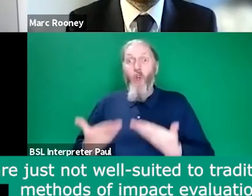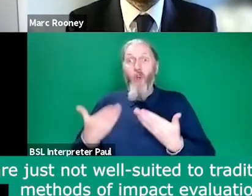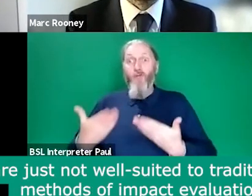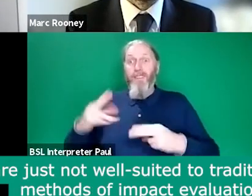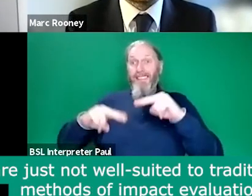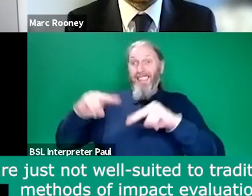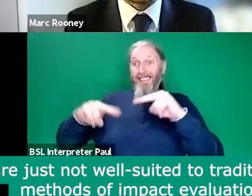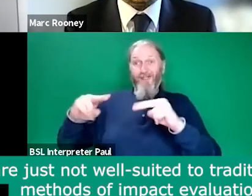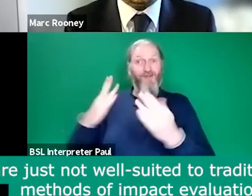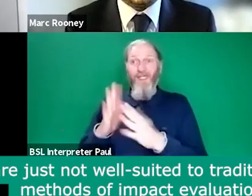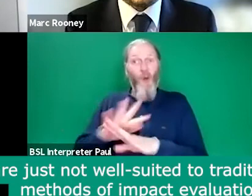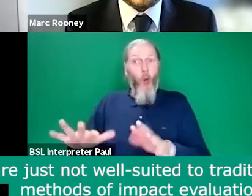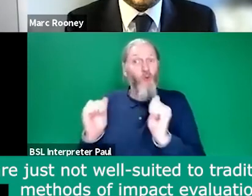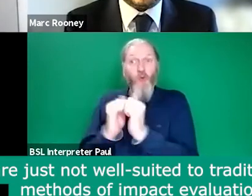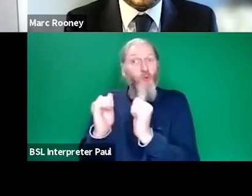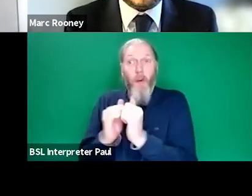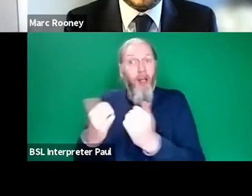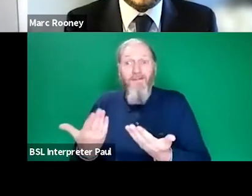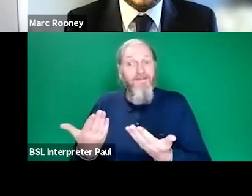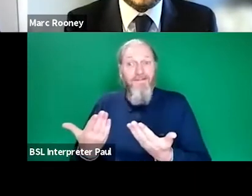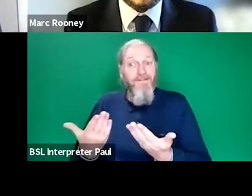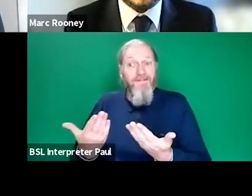traditional methods of impact evaluation.